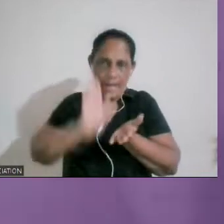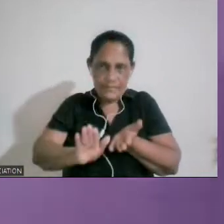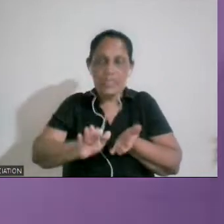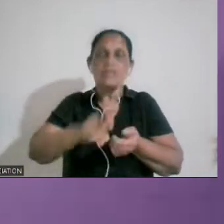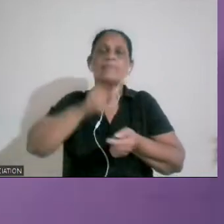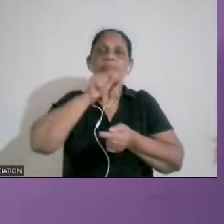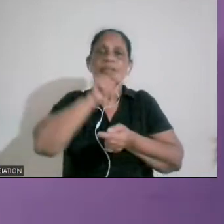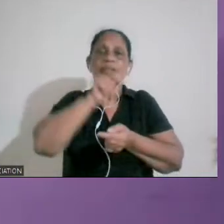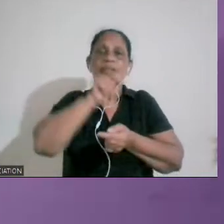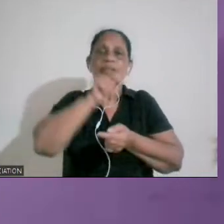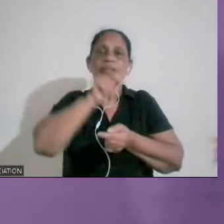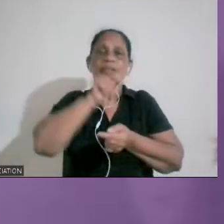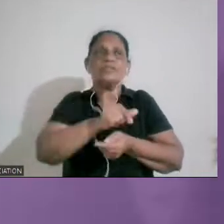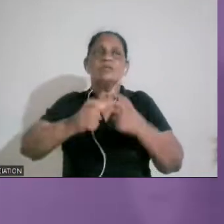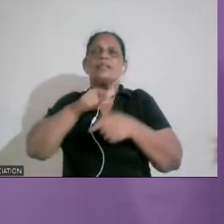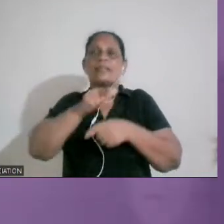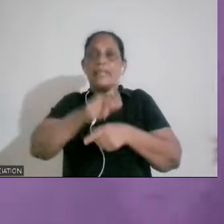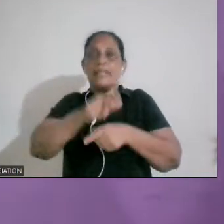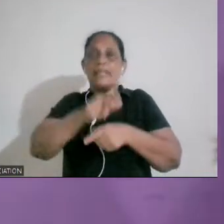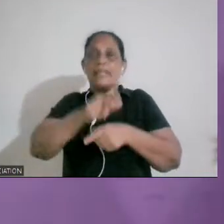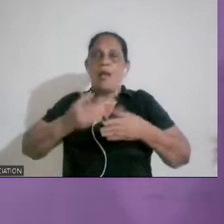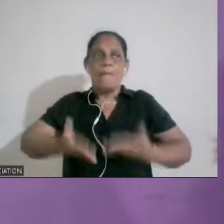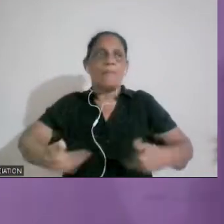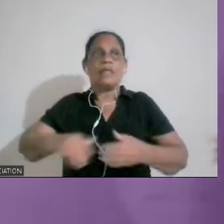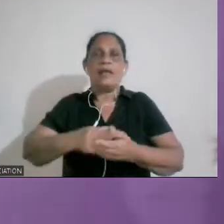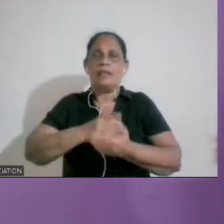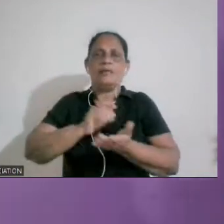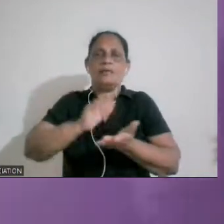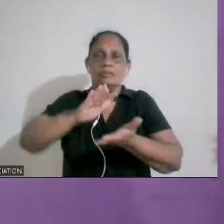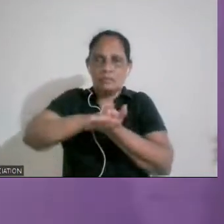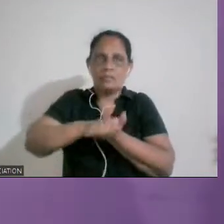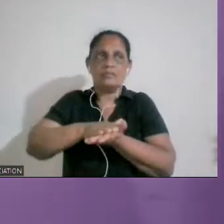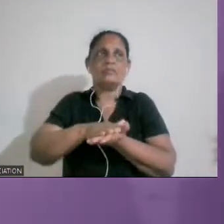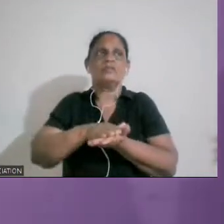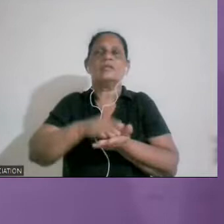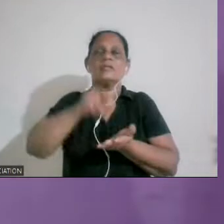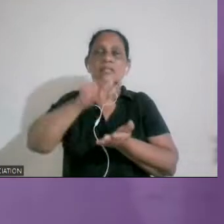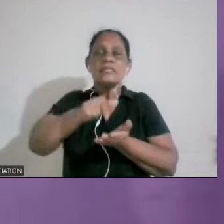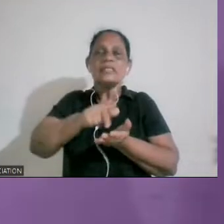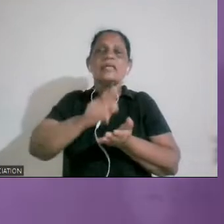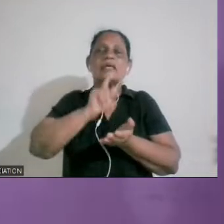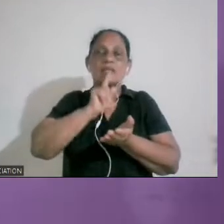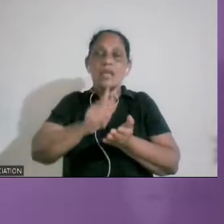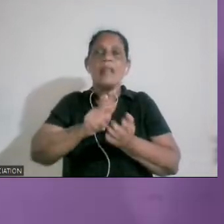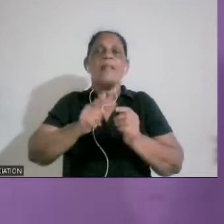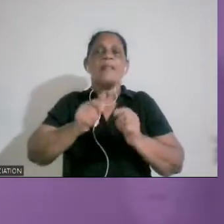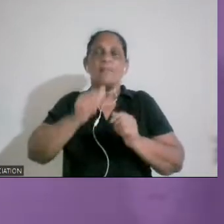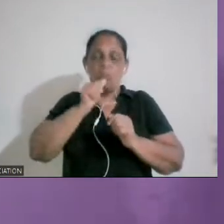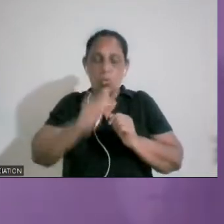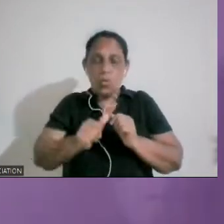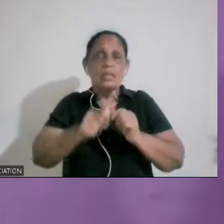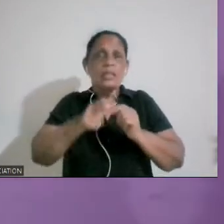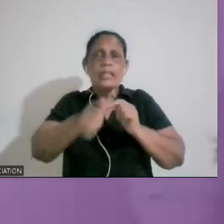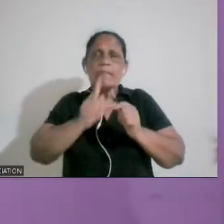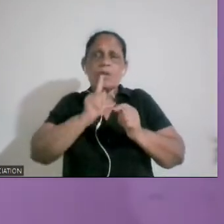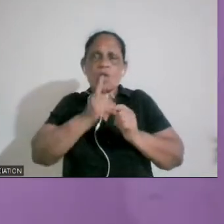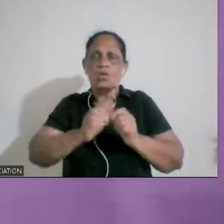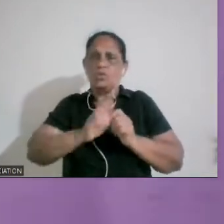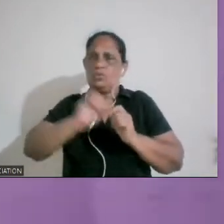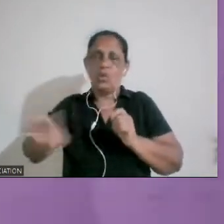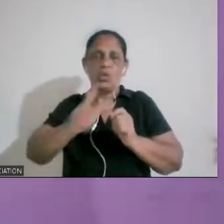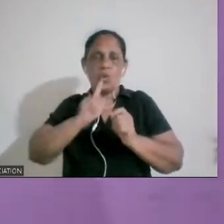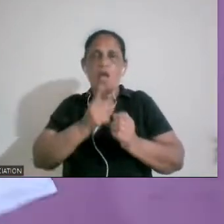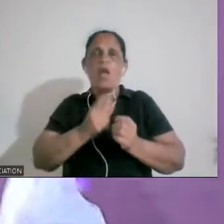price point is that it's a bit more expensive than the cloth pad, but cheaper than some of the other eco-friendly options.